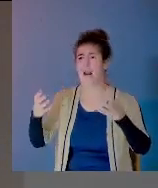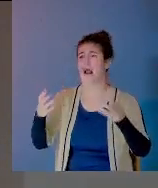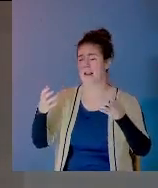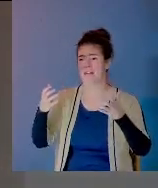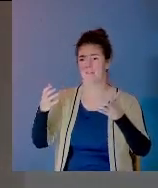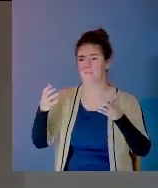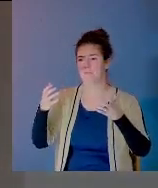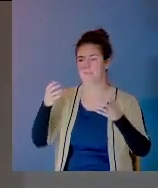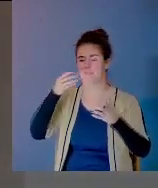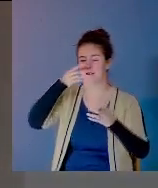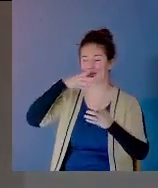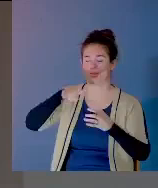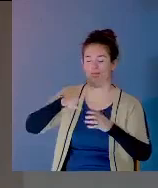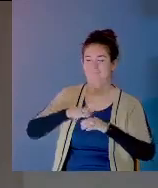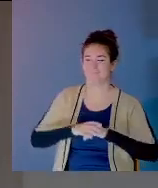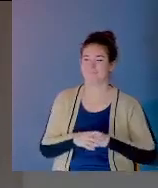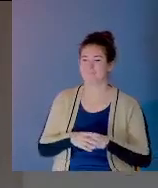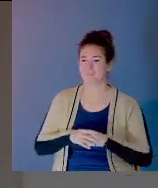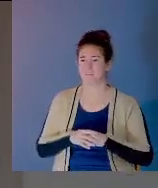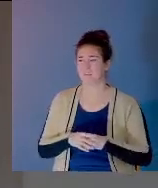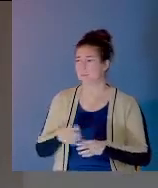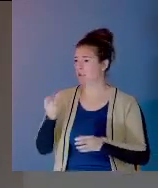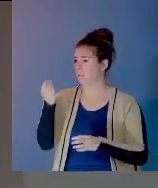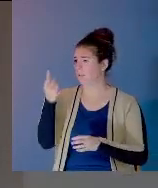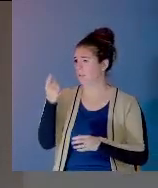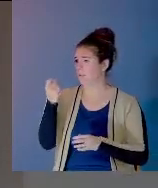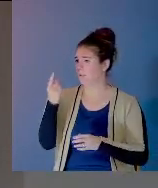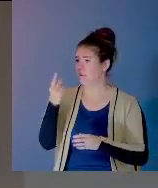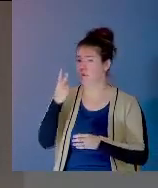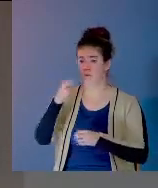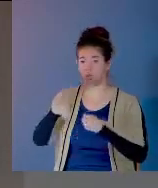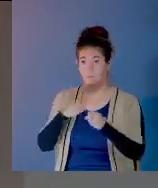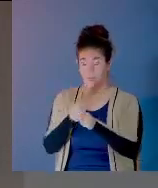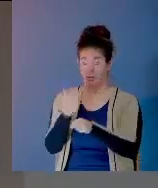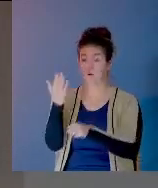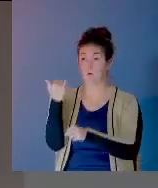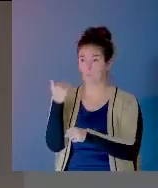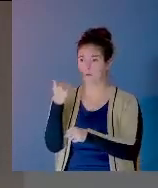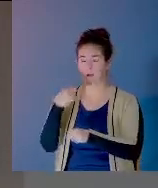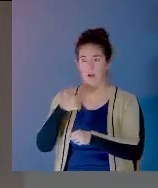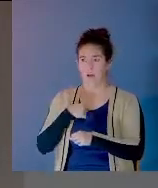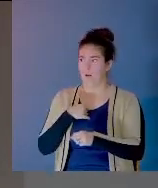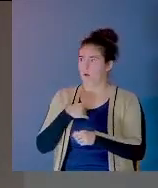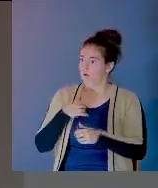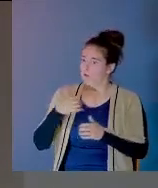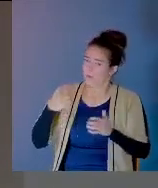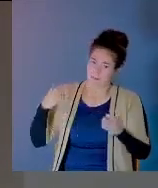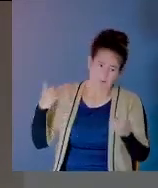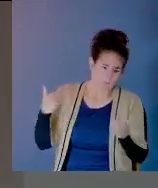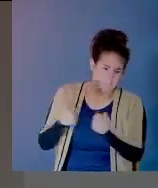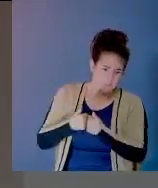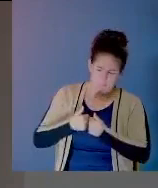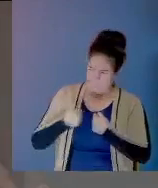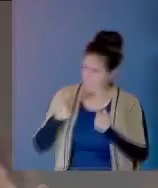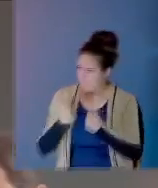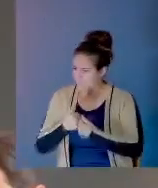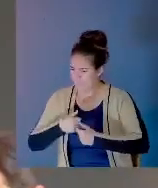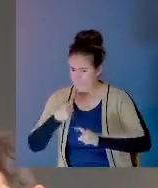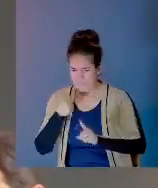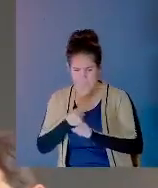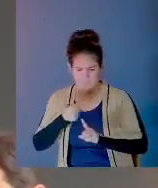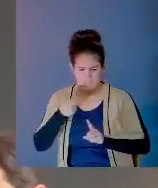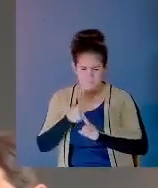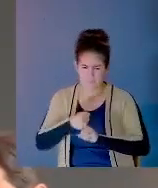So about 2.5 years ago, and I was going through a lot of turbulence. I mean, a